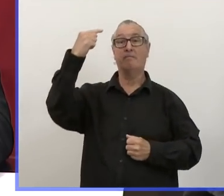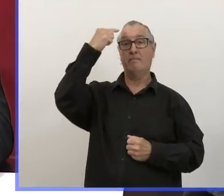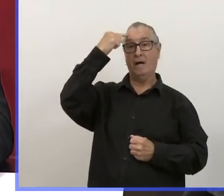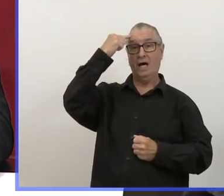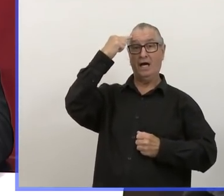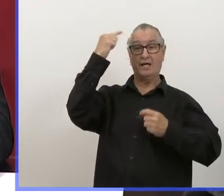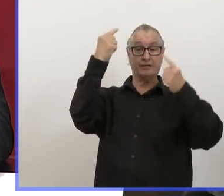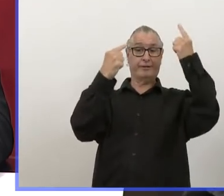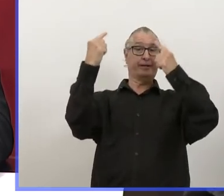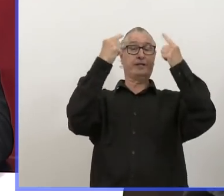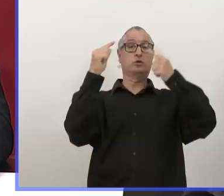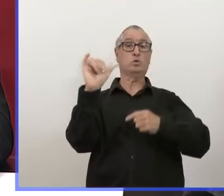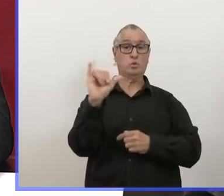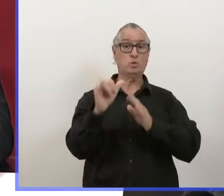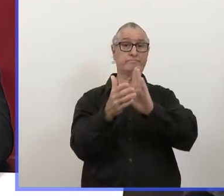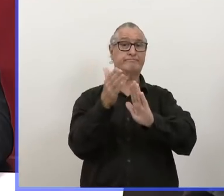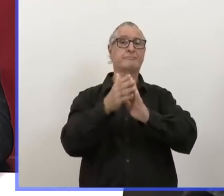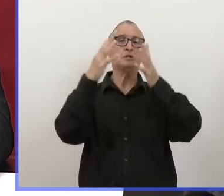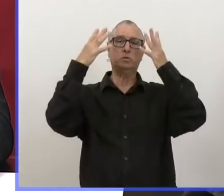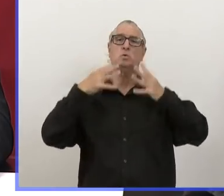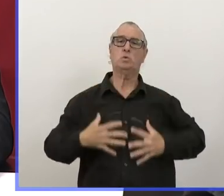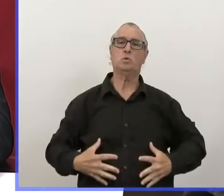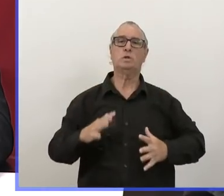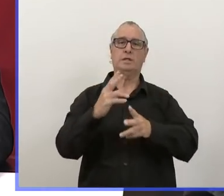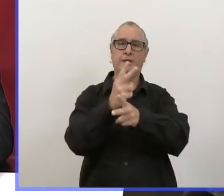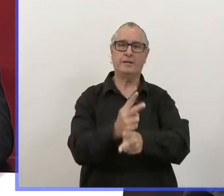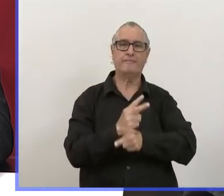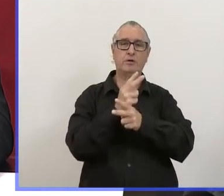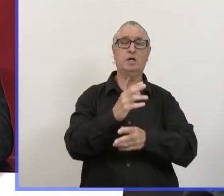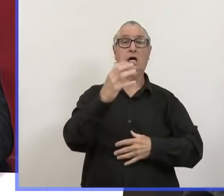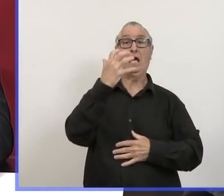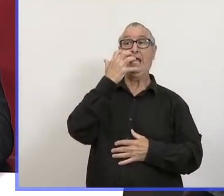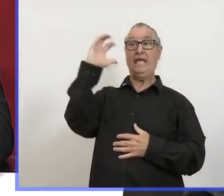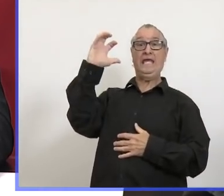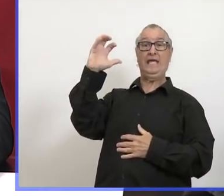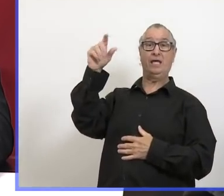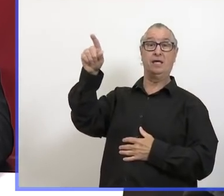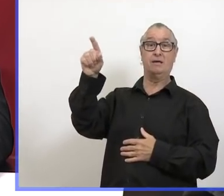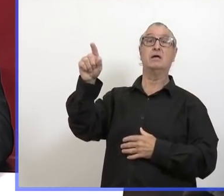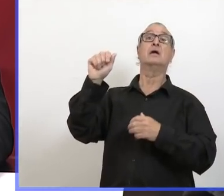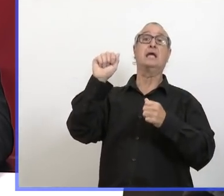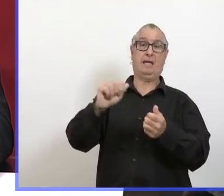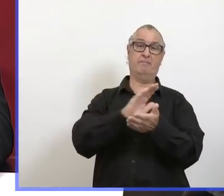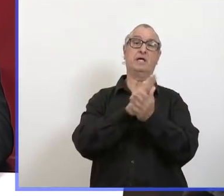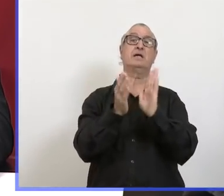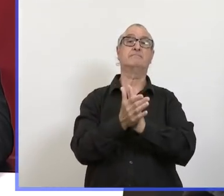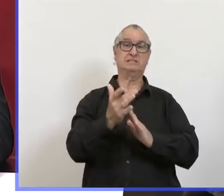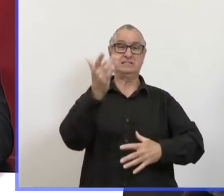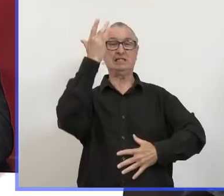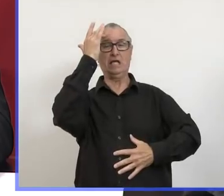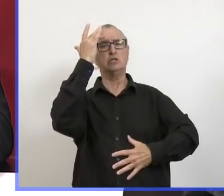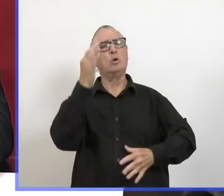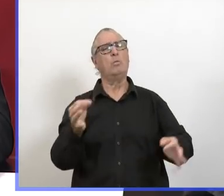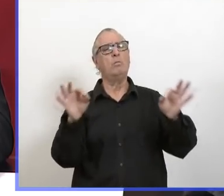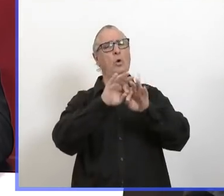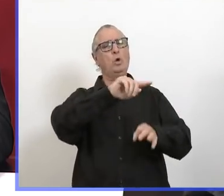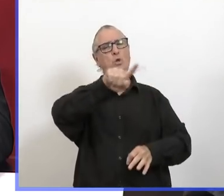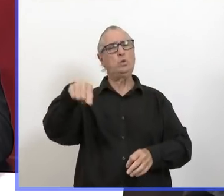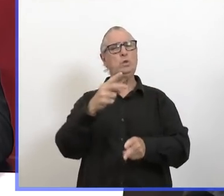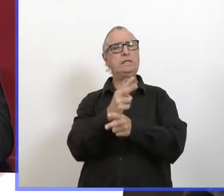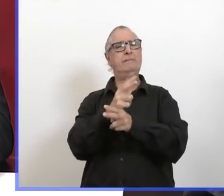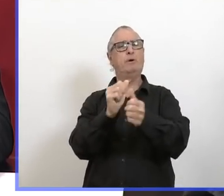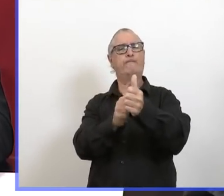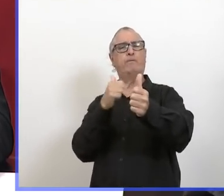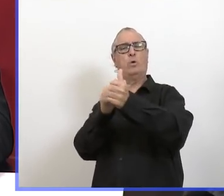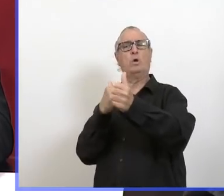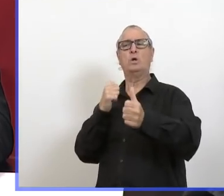or exercise in the heat have a particularly high risk for heat illness. Heat illnesses are preventable. Be sure to